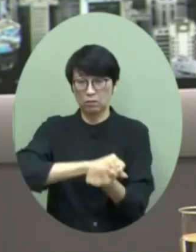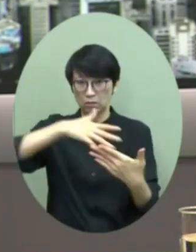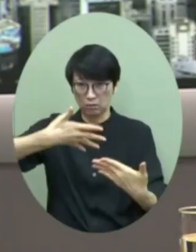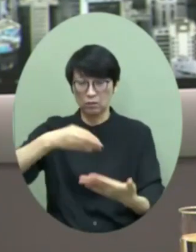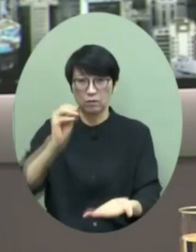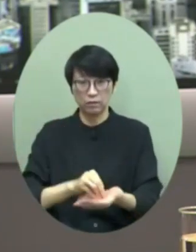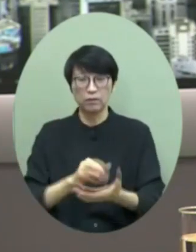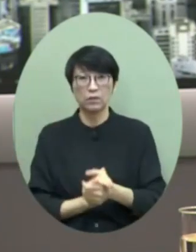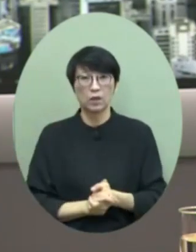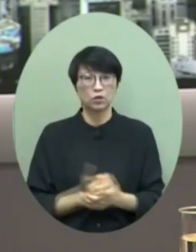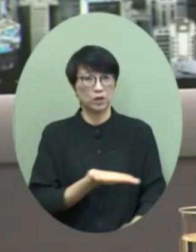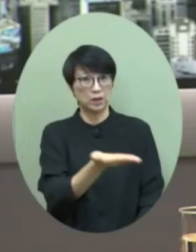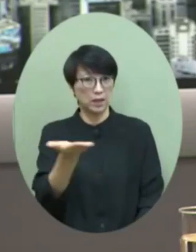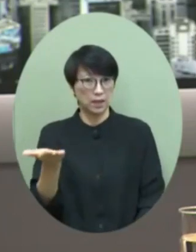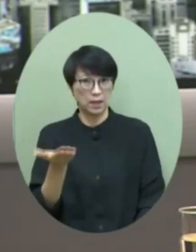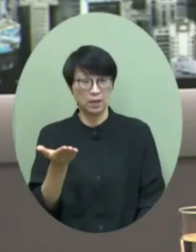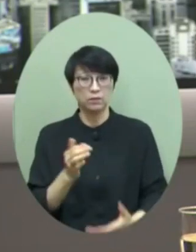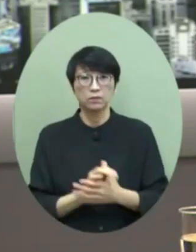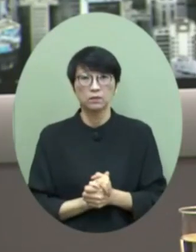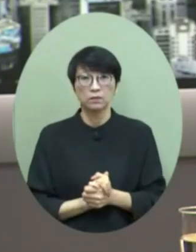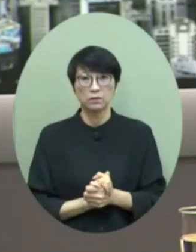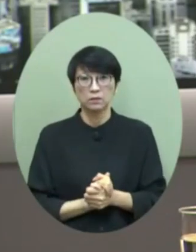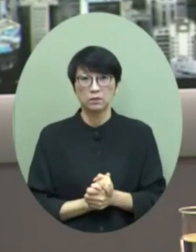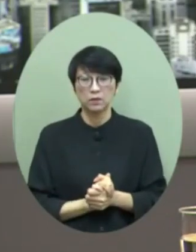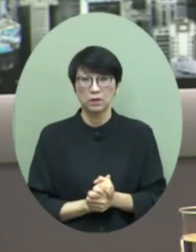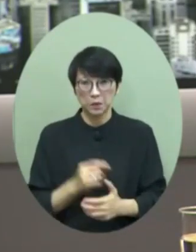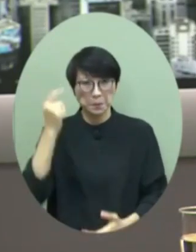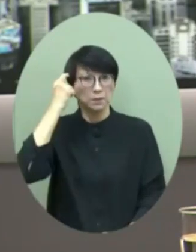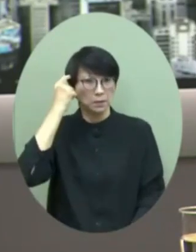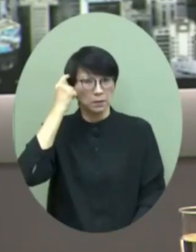penalty is there is definitely going to be a